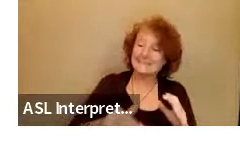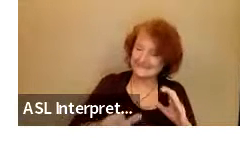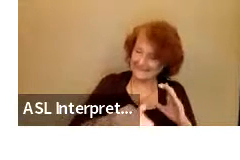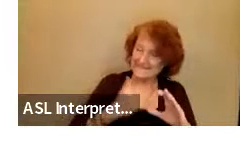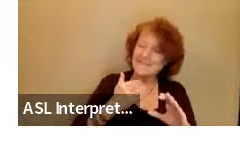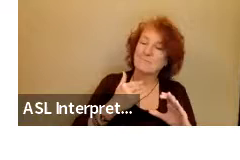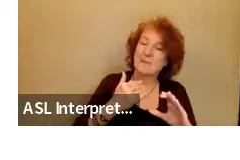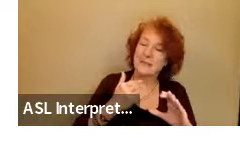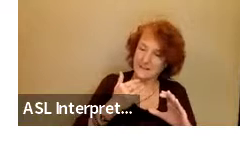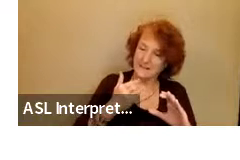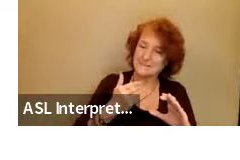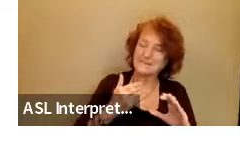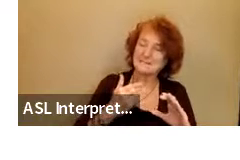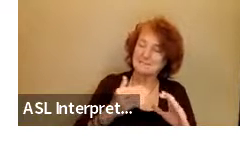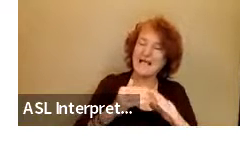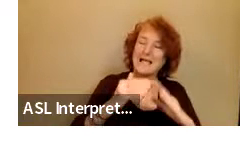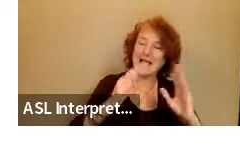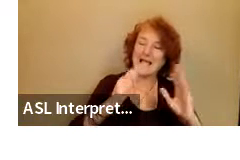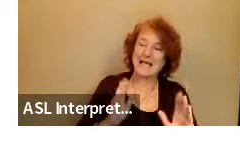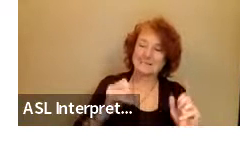at